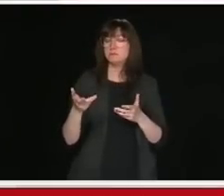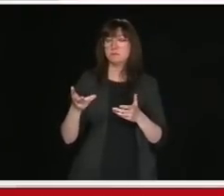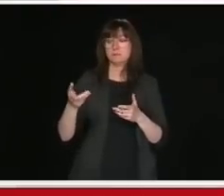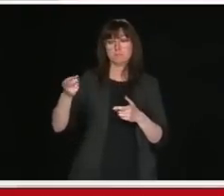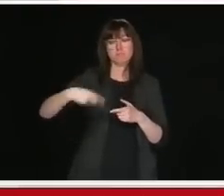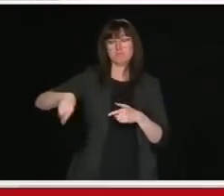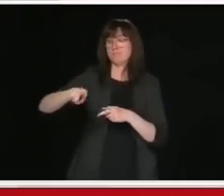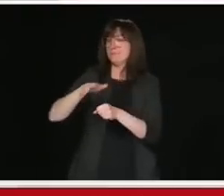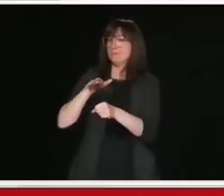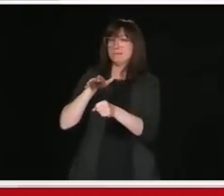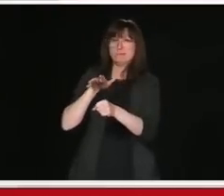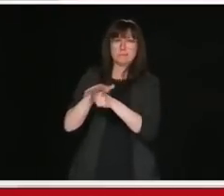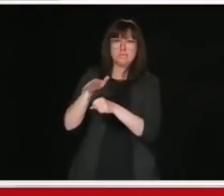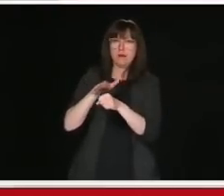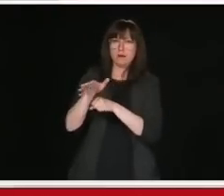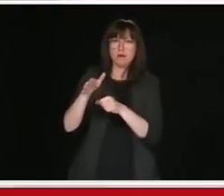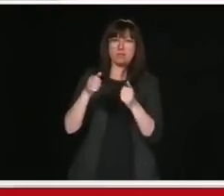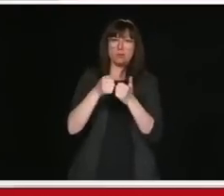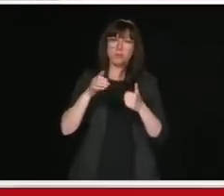your help.